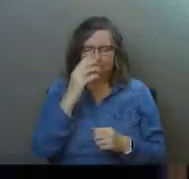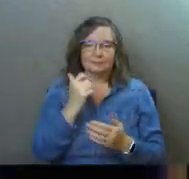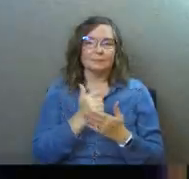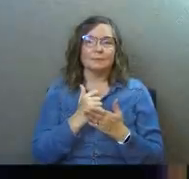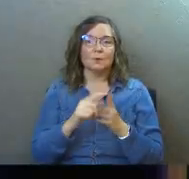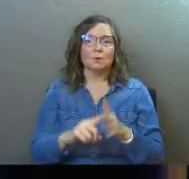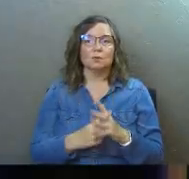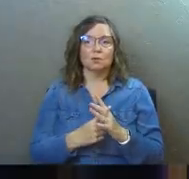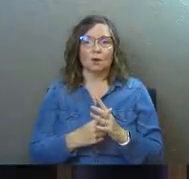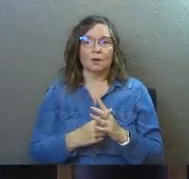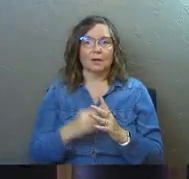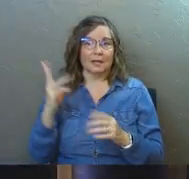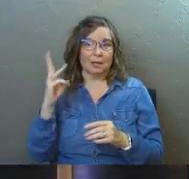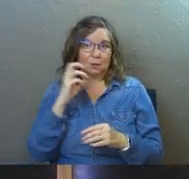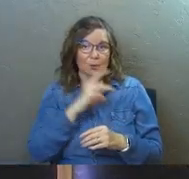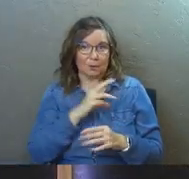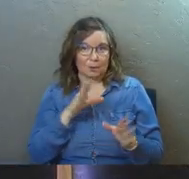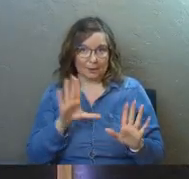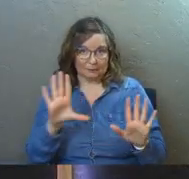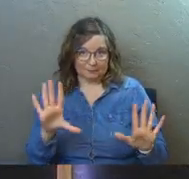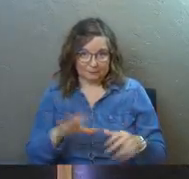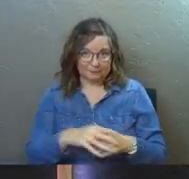Amen. So we're going to start in a kind of a weird way.